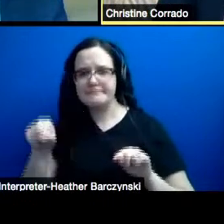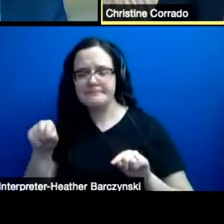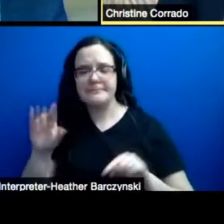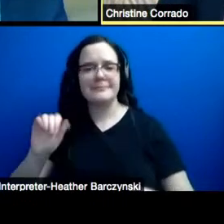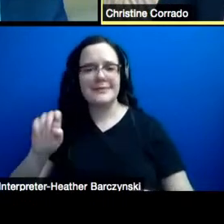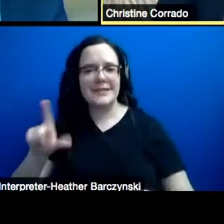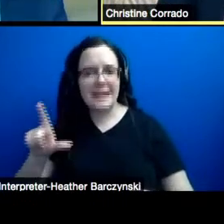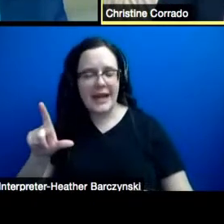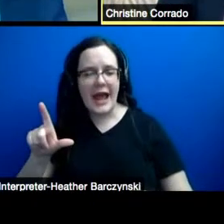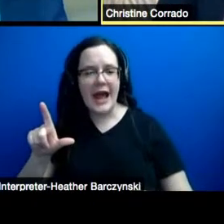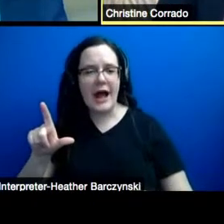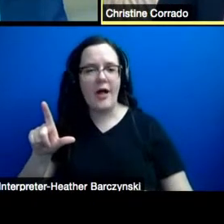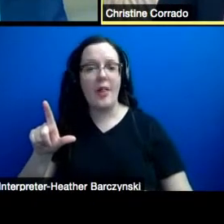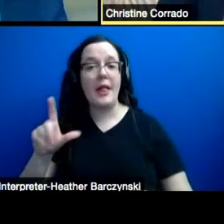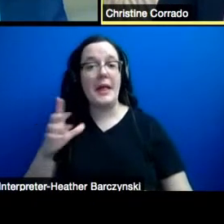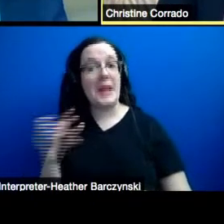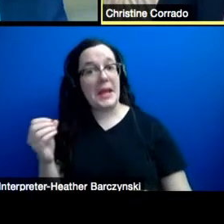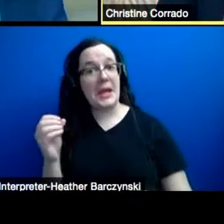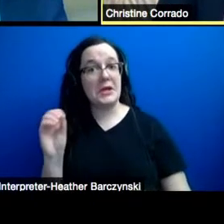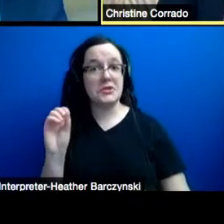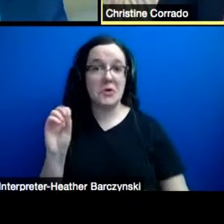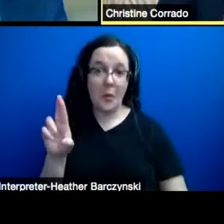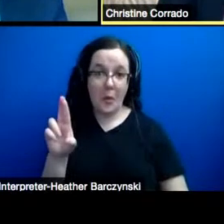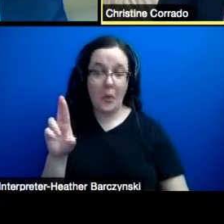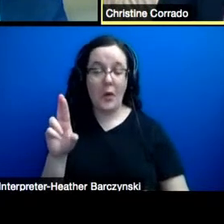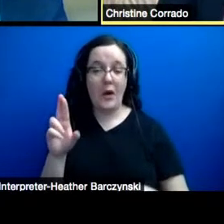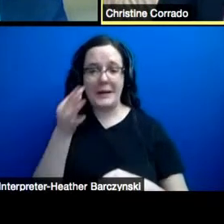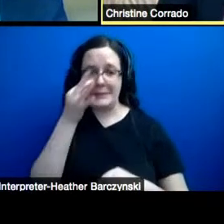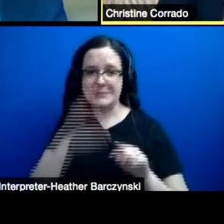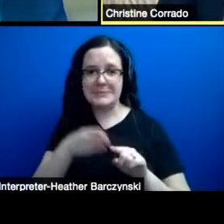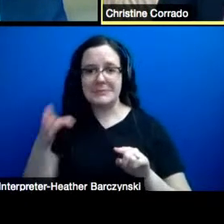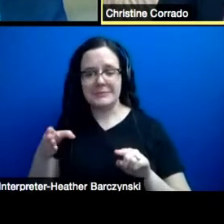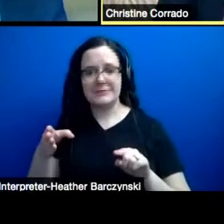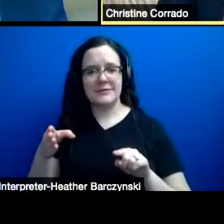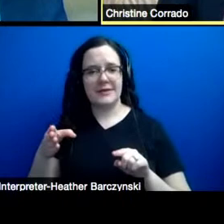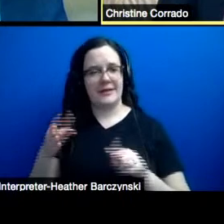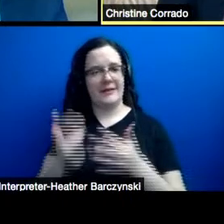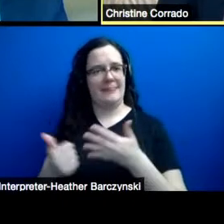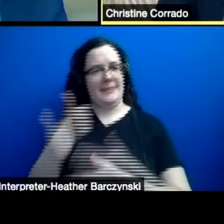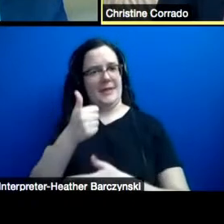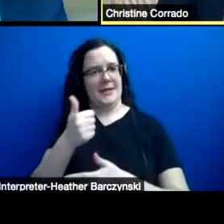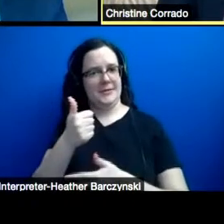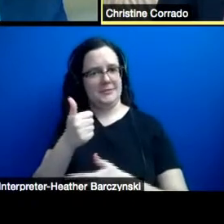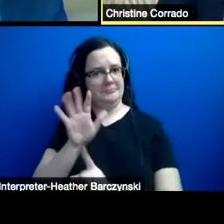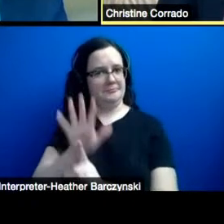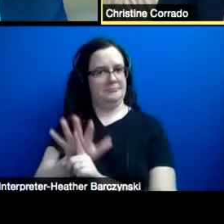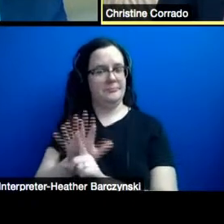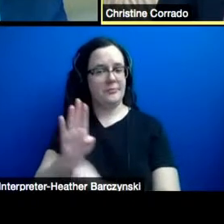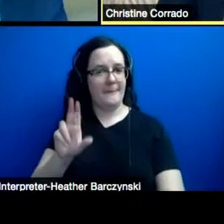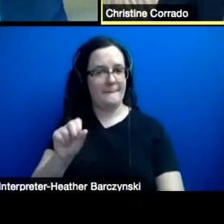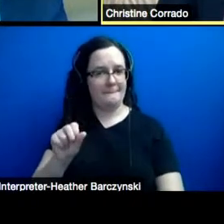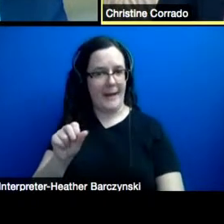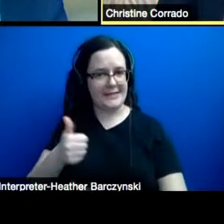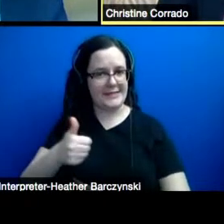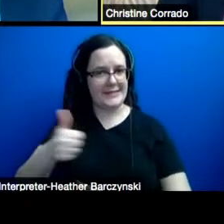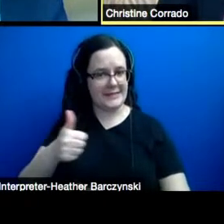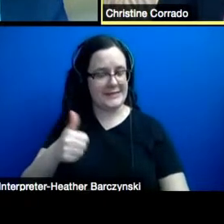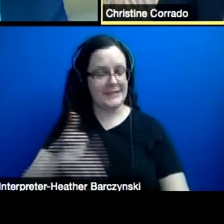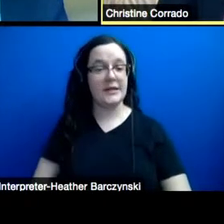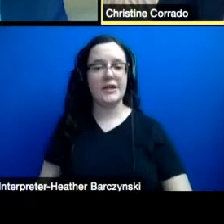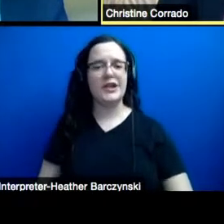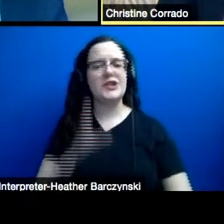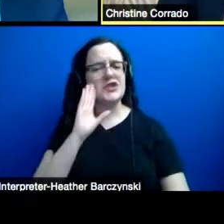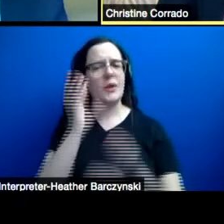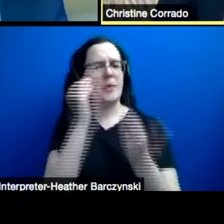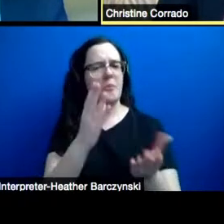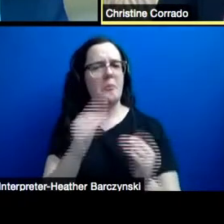canal or adjacency to the primary bus routes in town. So we'll have a little more on that as Hopper